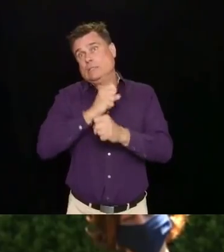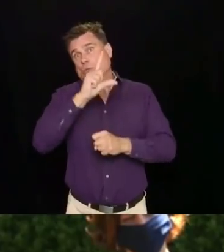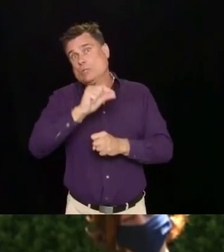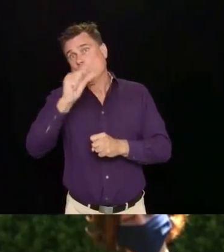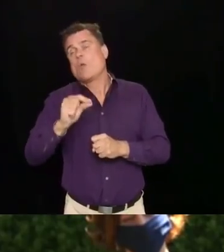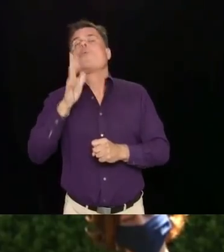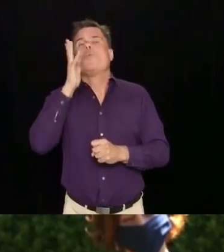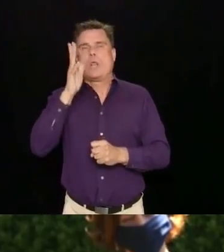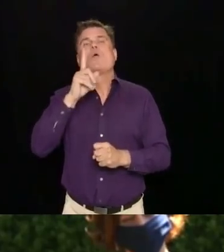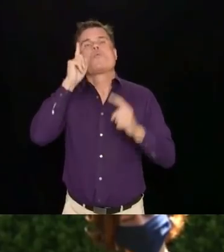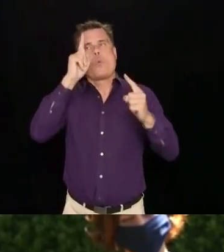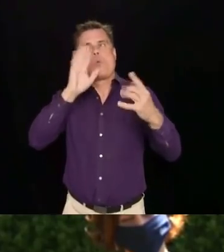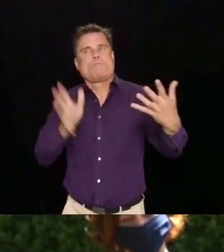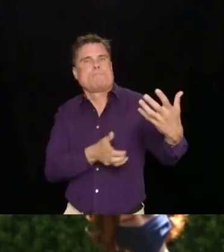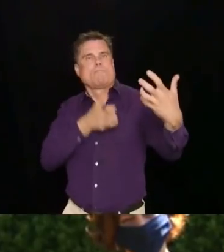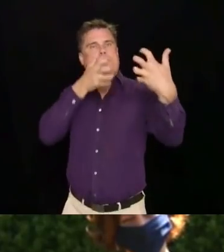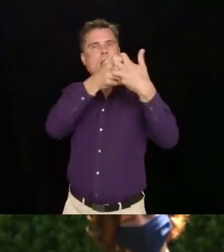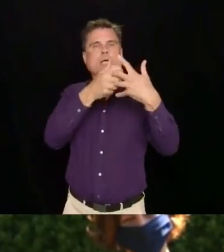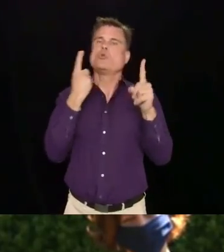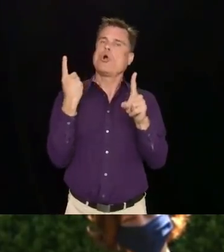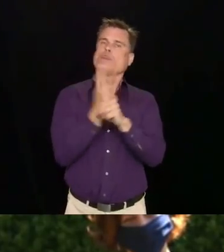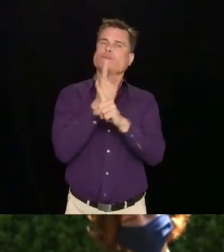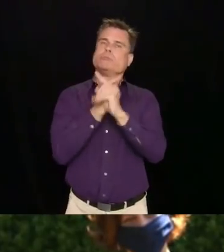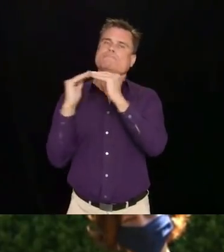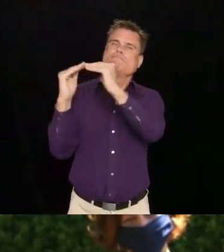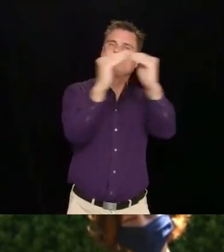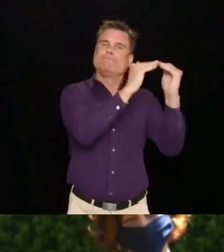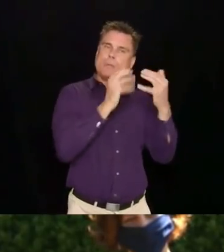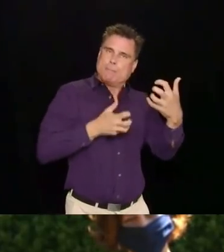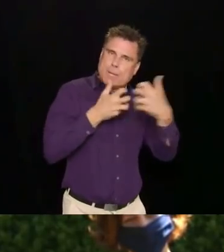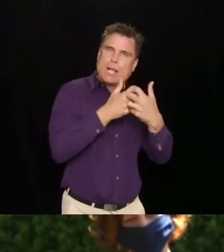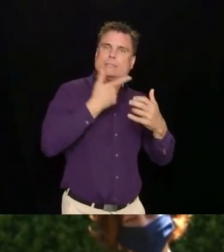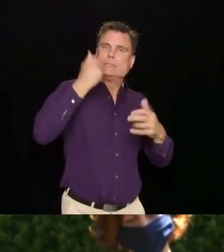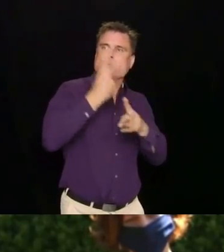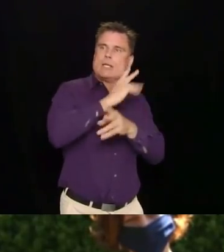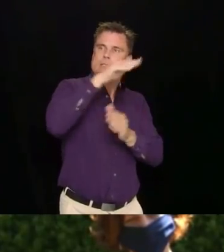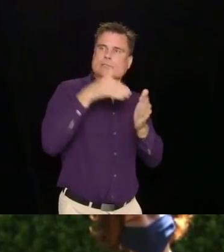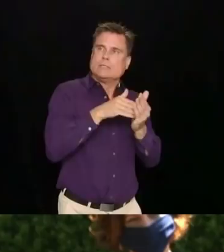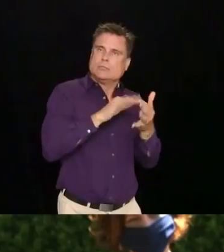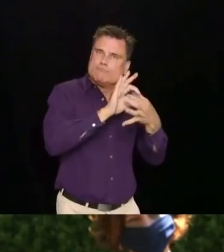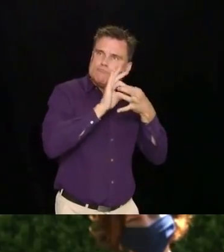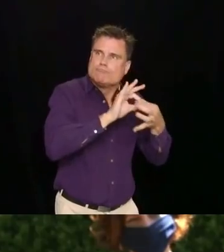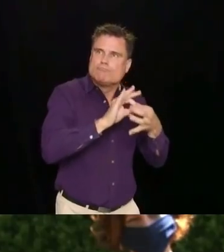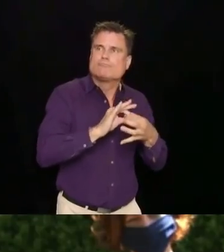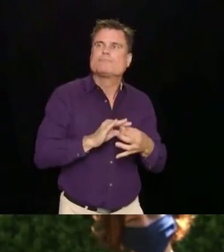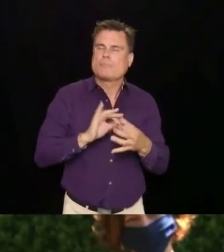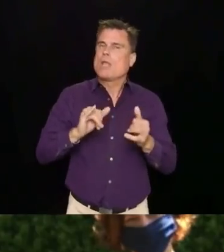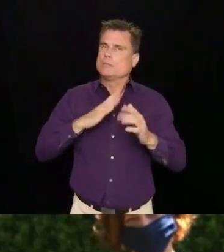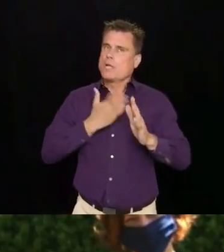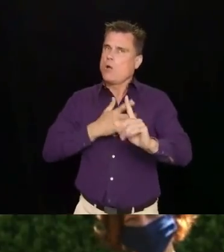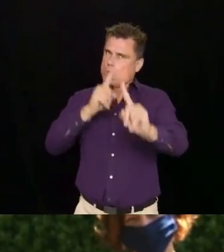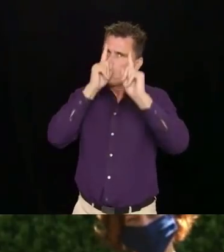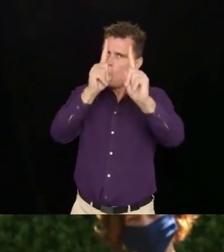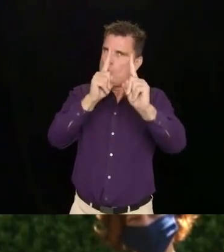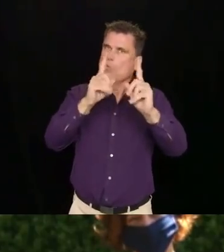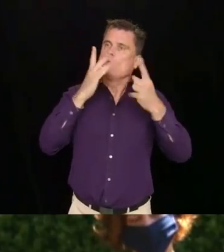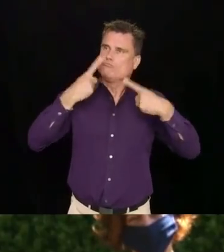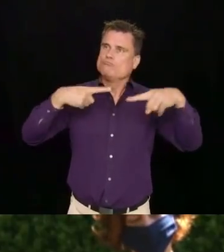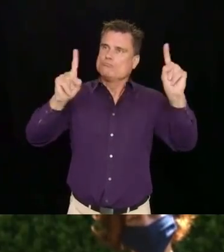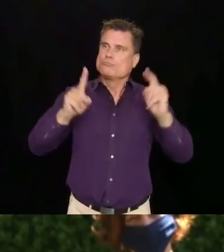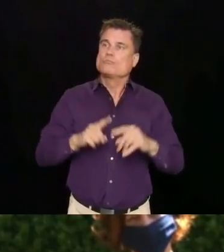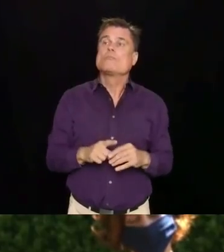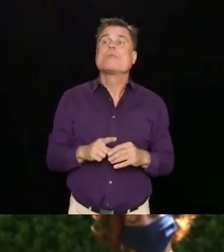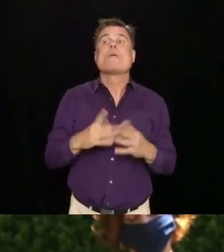provincial standard for the first time since those standards were applied. And I think that's a real achievement in public health care. Of course, we got rid of